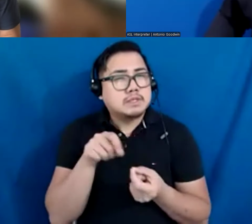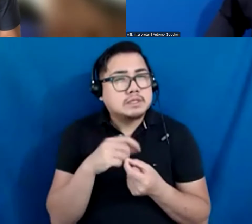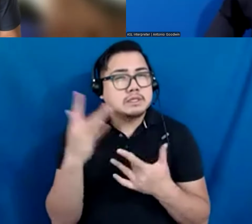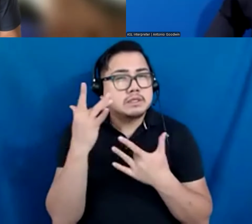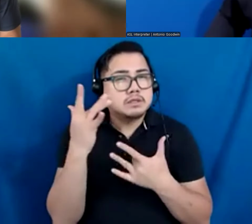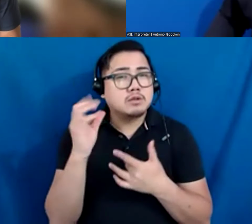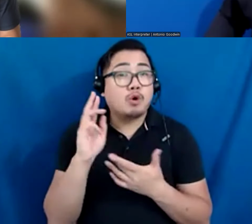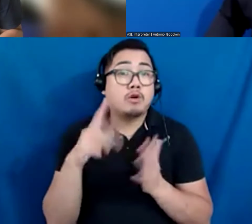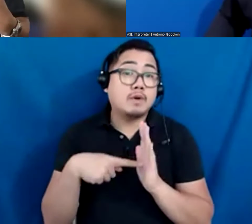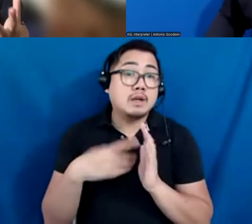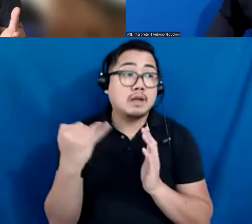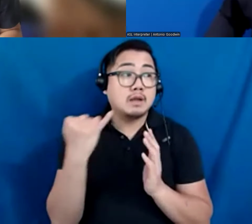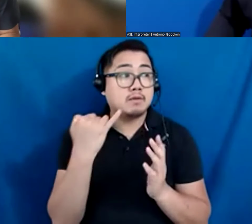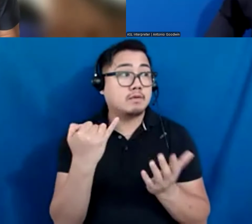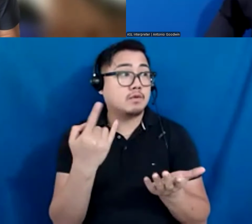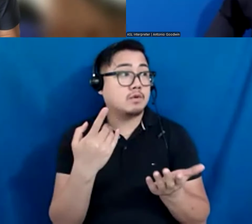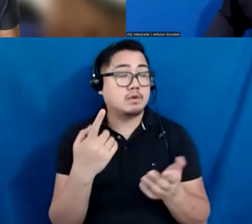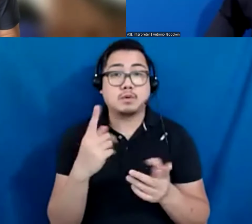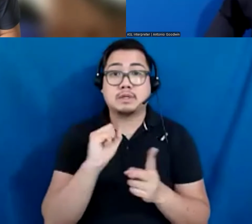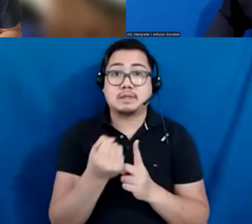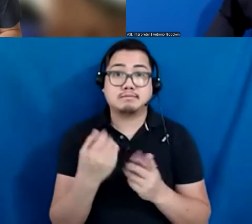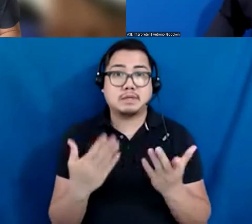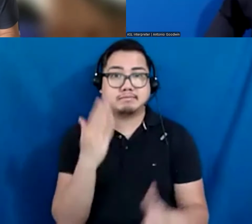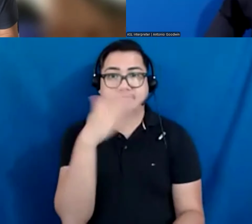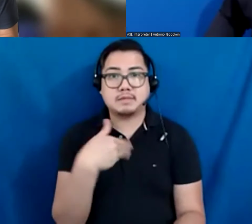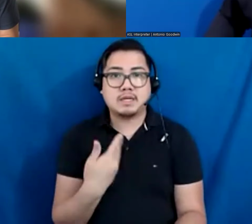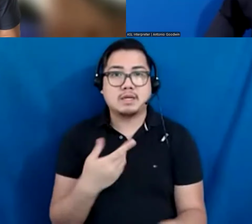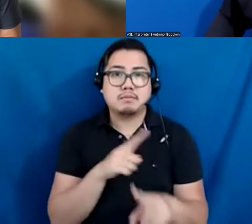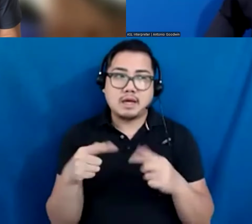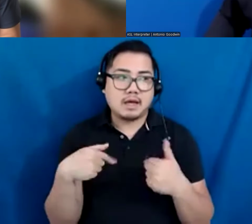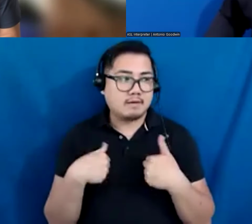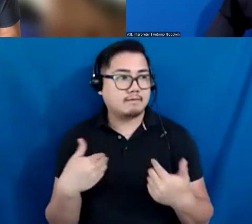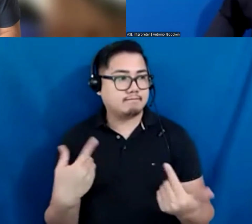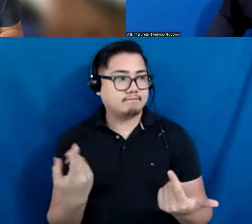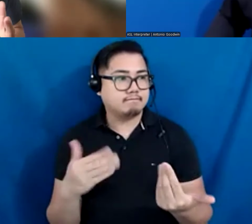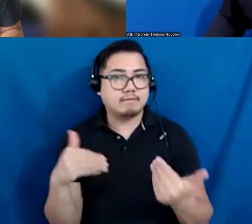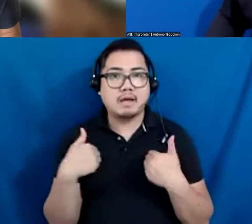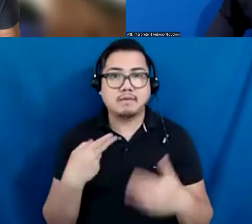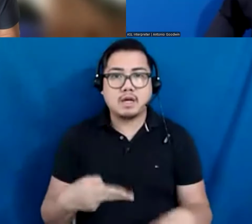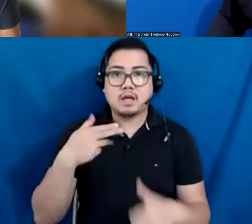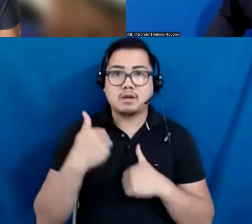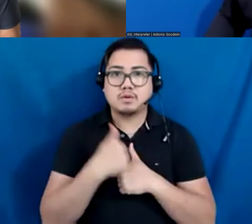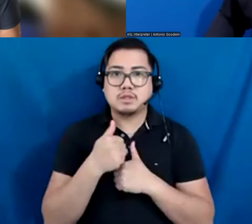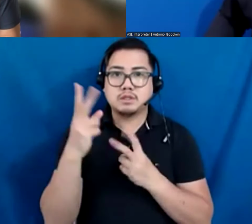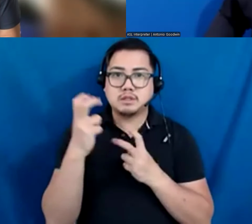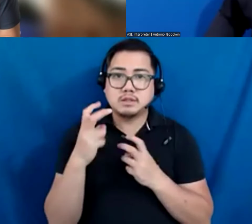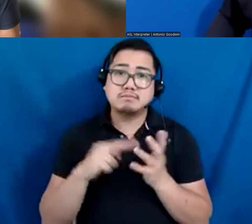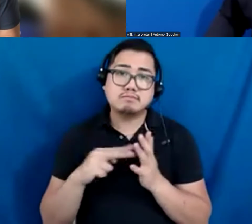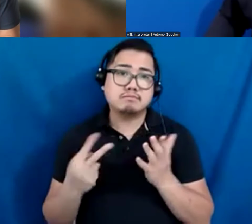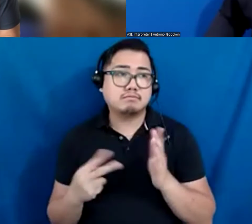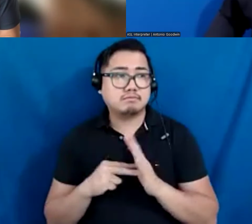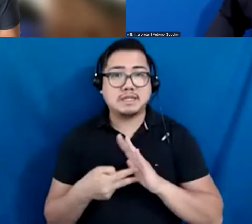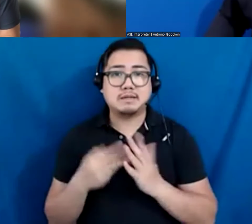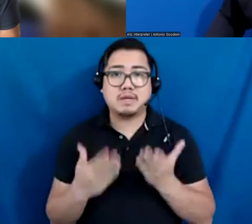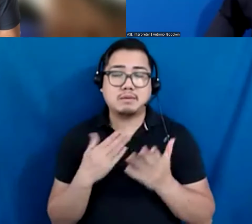where you may encounter that I may not be aware of that puts you at higher risk. Then maybe getting the vaccine a little bit